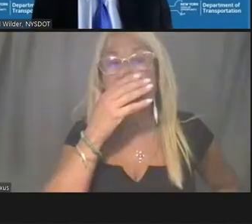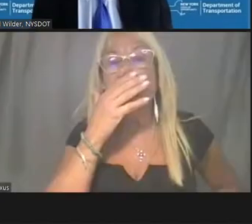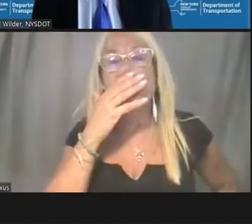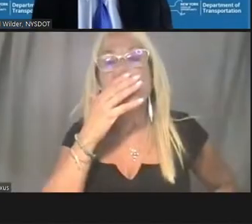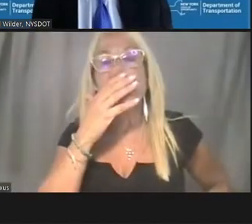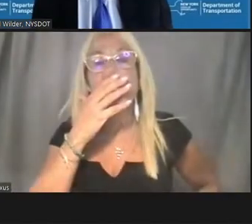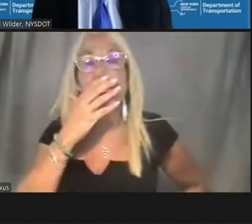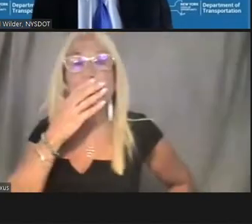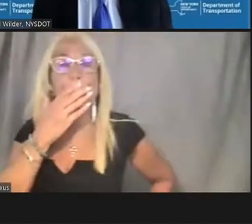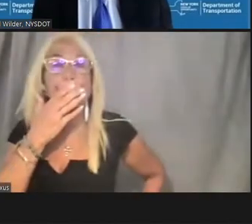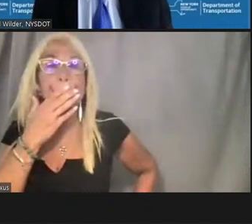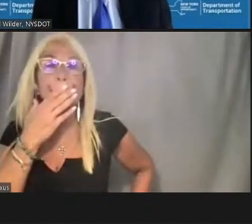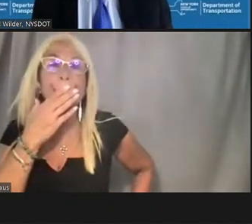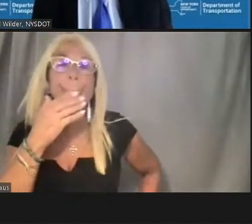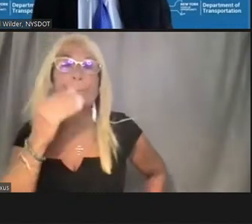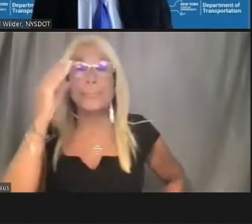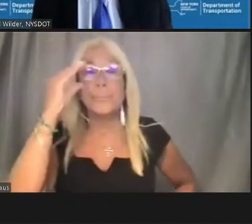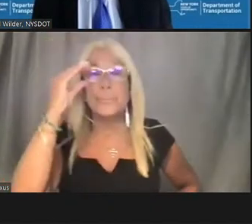um